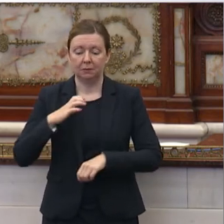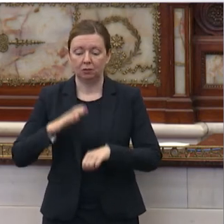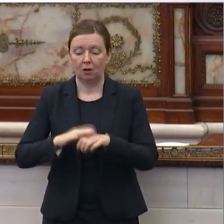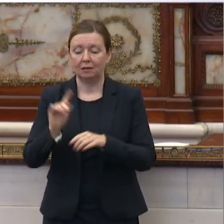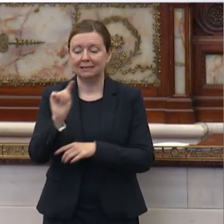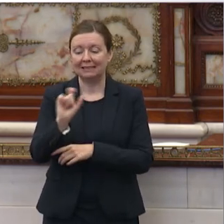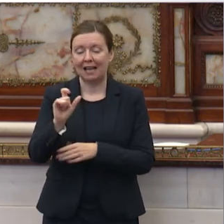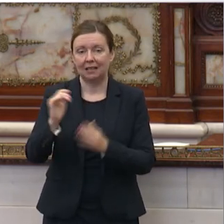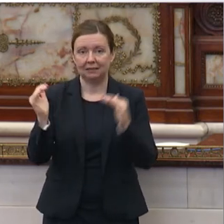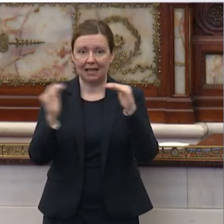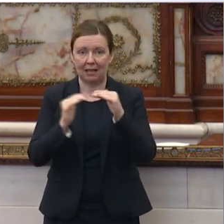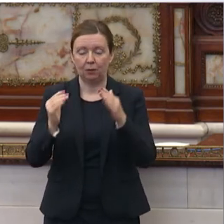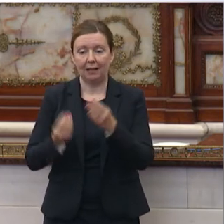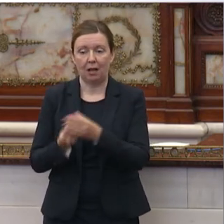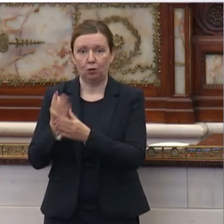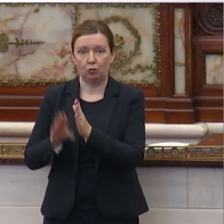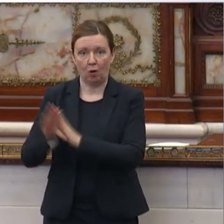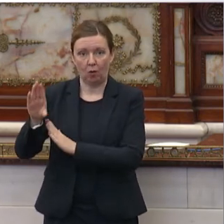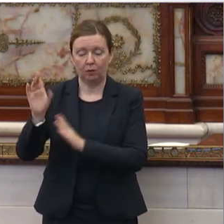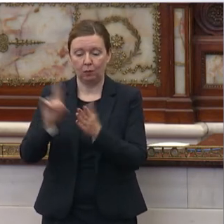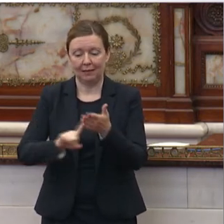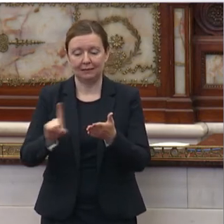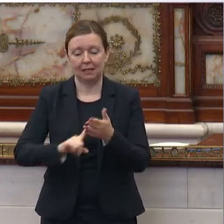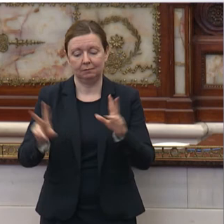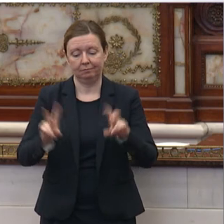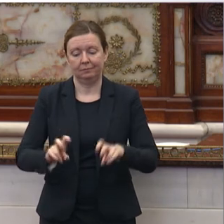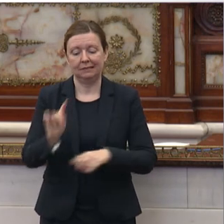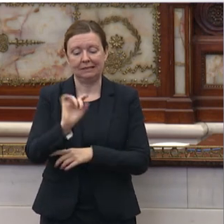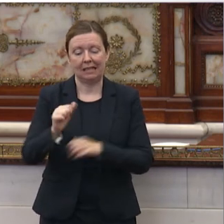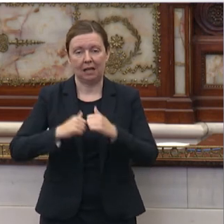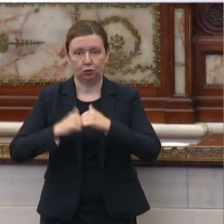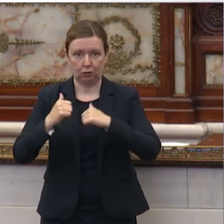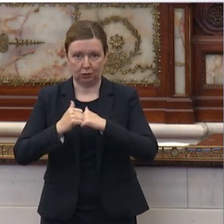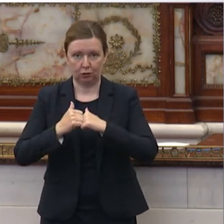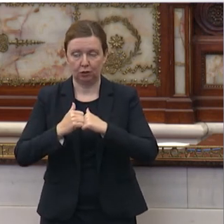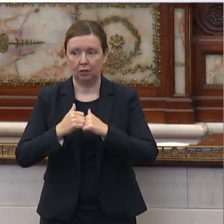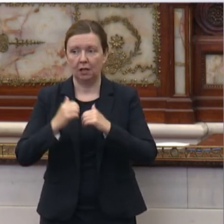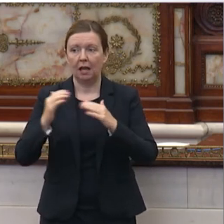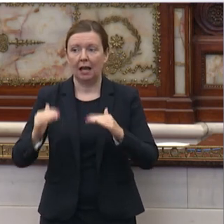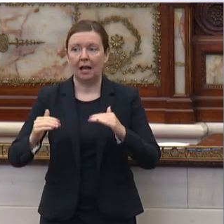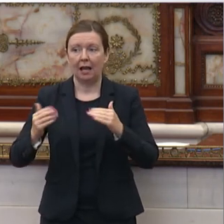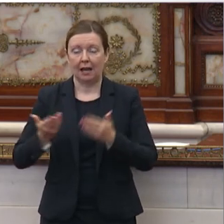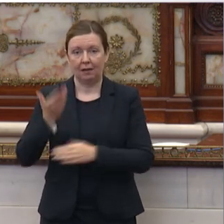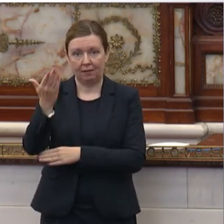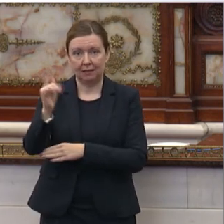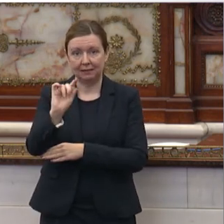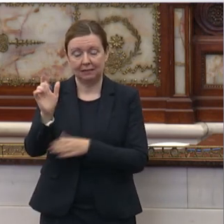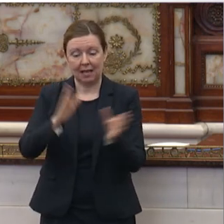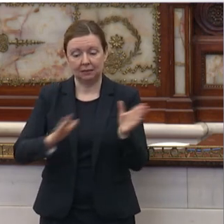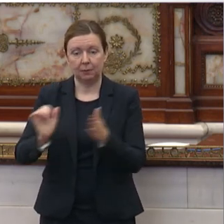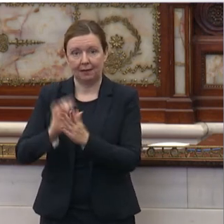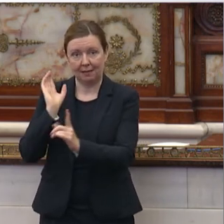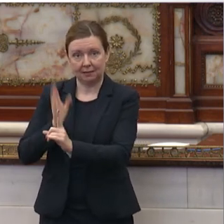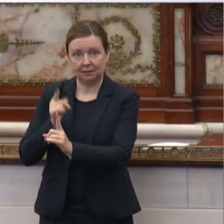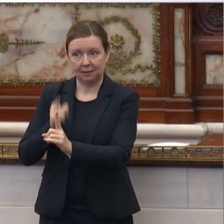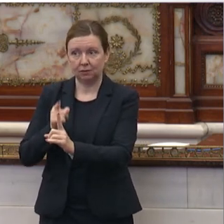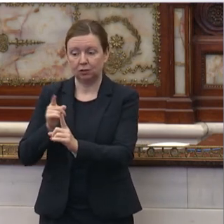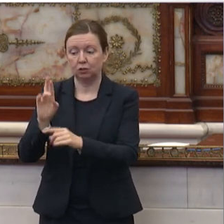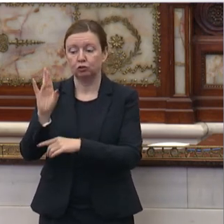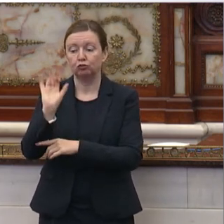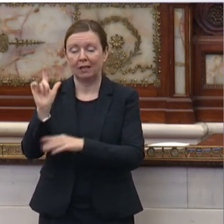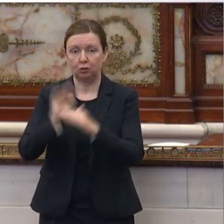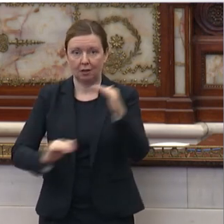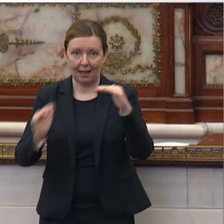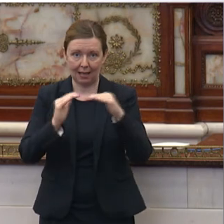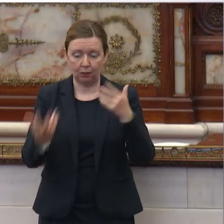equity and growth, which would examine and assess the city's tax structure and advance a tax plan that centers racial equity